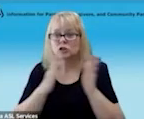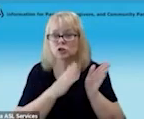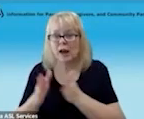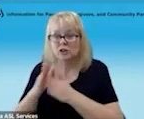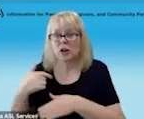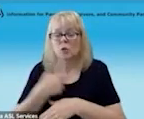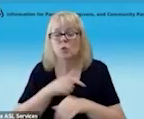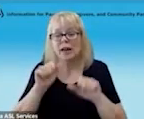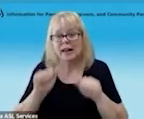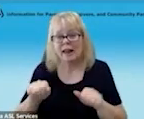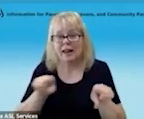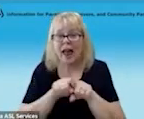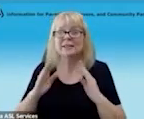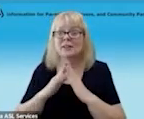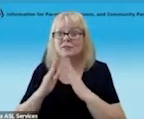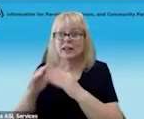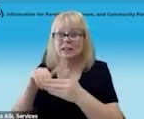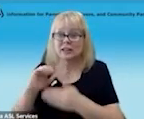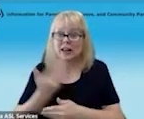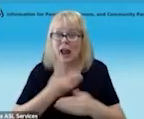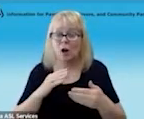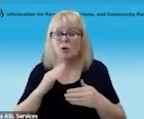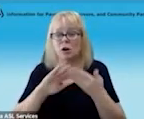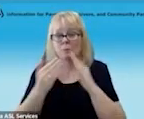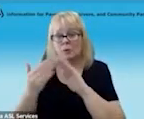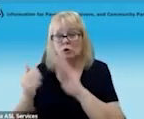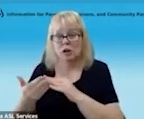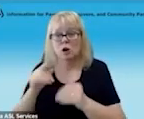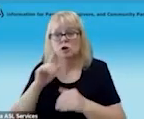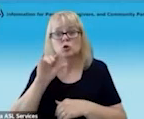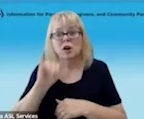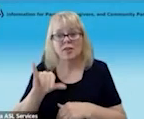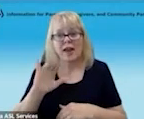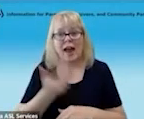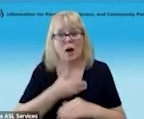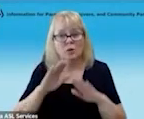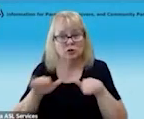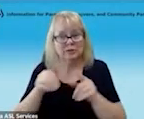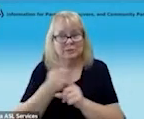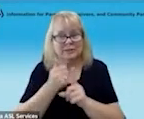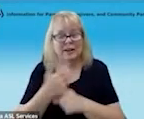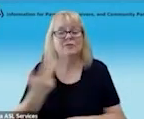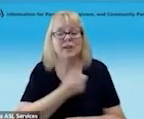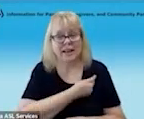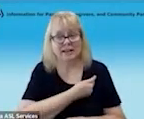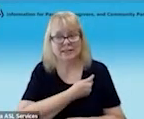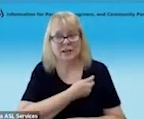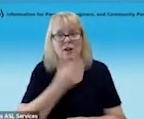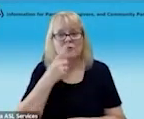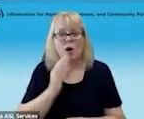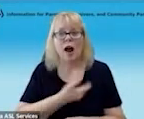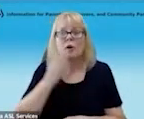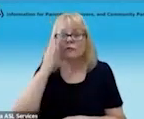to save a child and to save our children. We all must come together and employ that village strategy so that